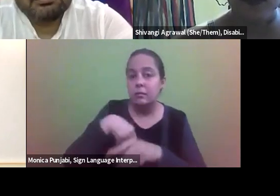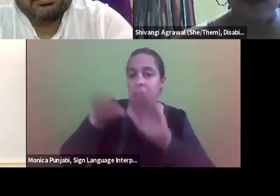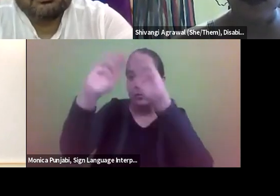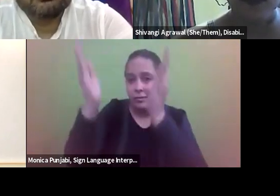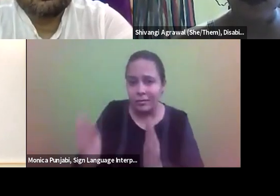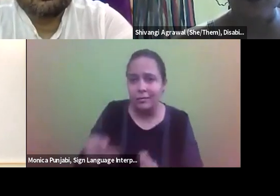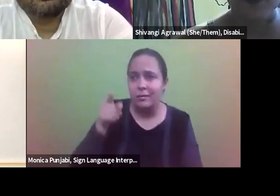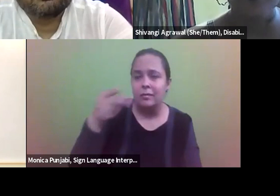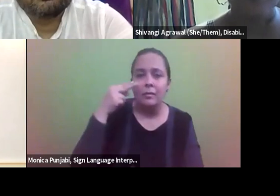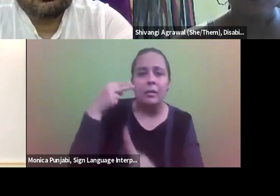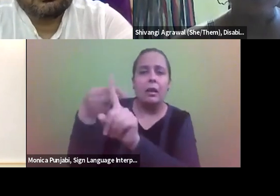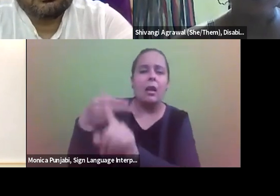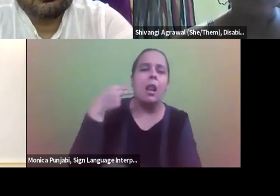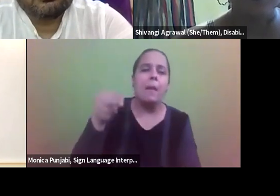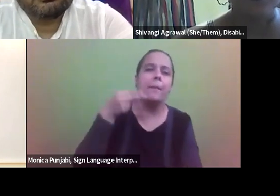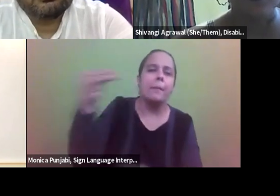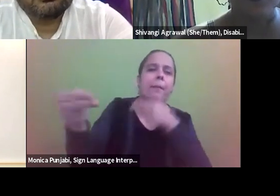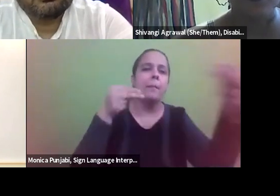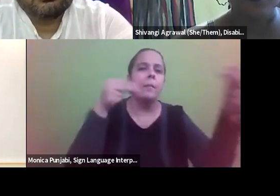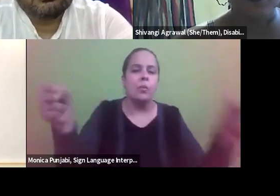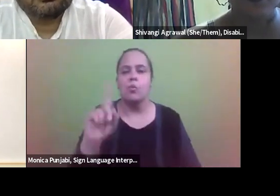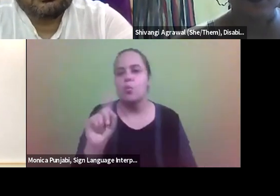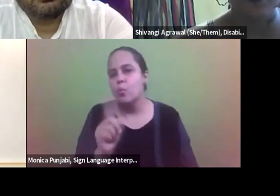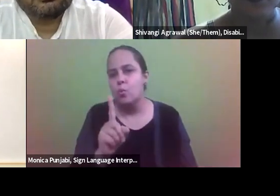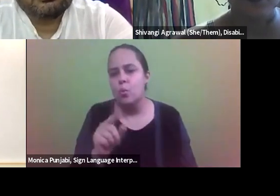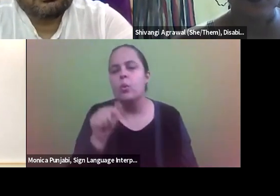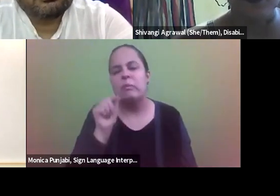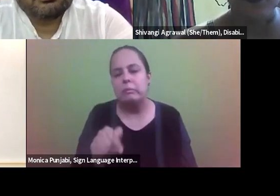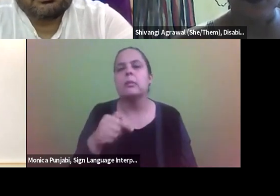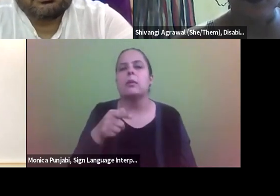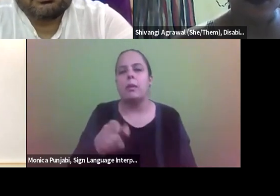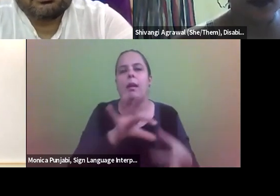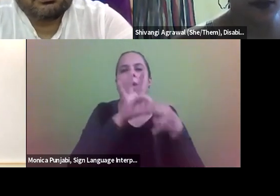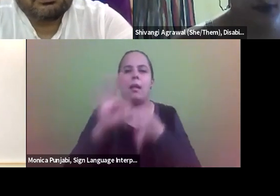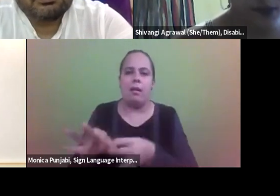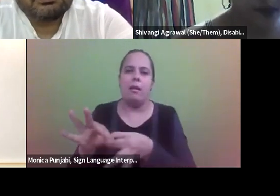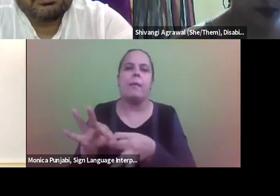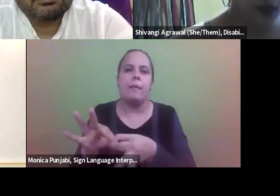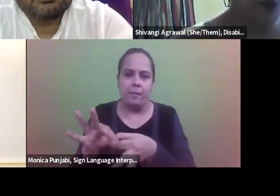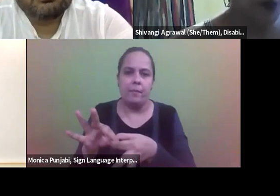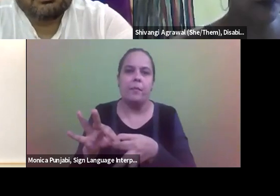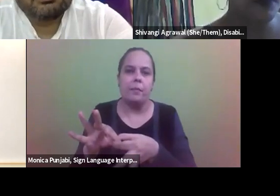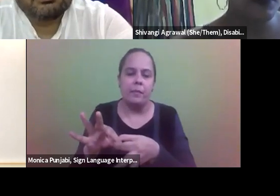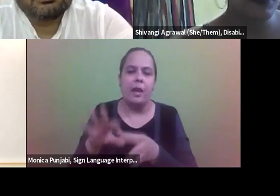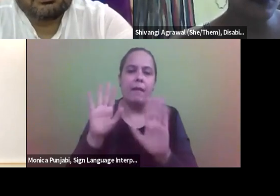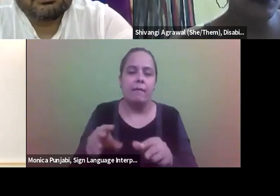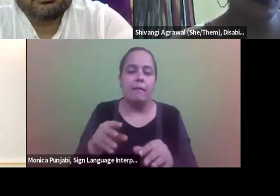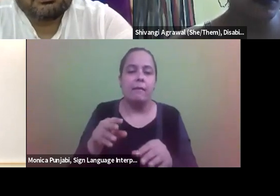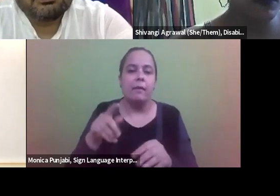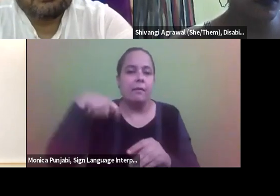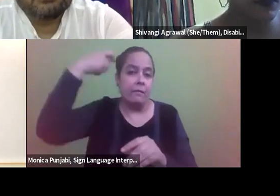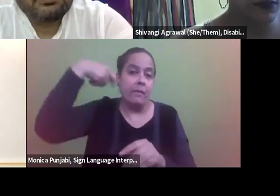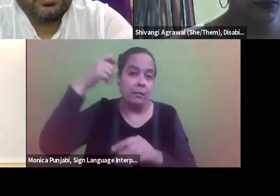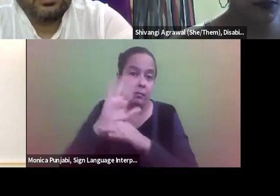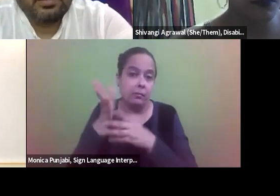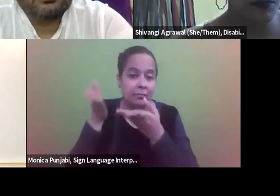fair. And therefore in my film, when the characters misgendered, they really stand up for